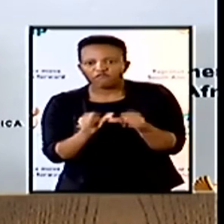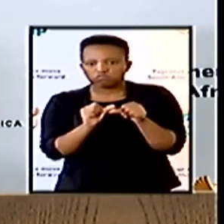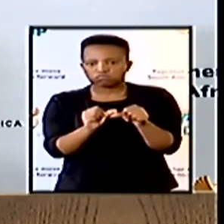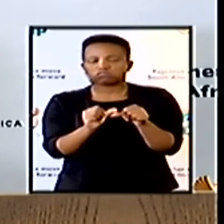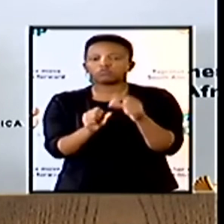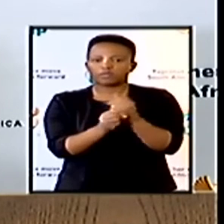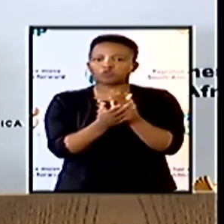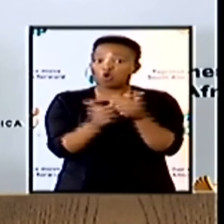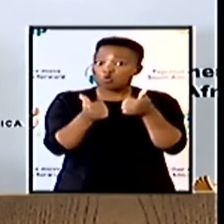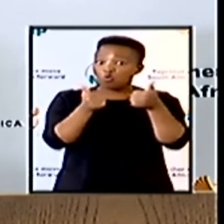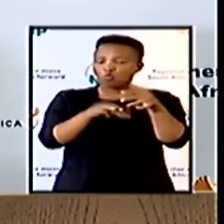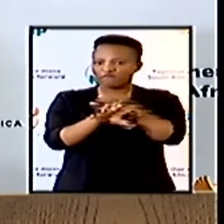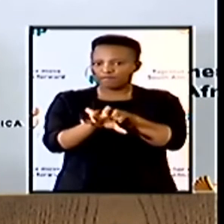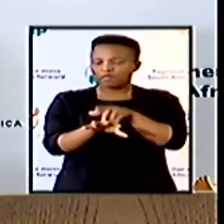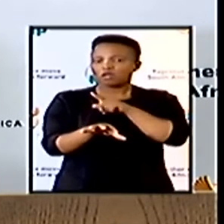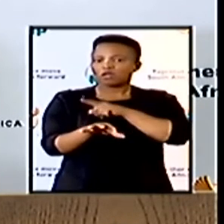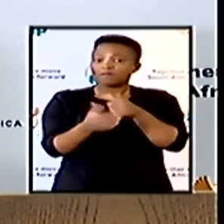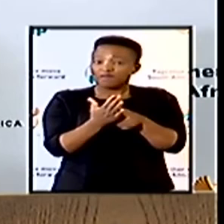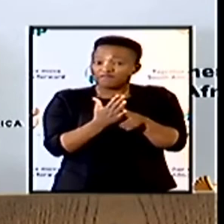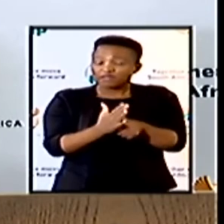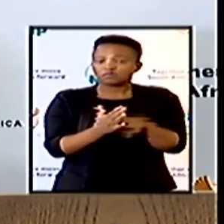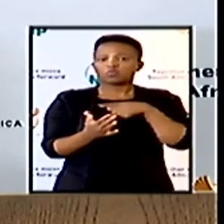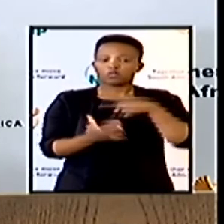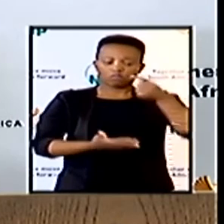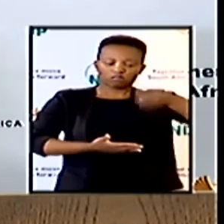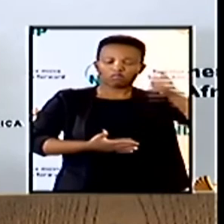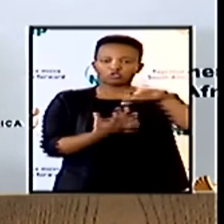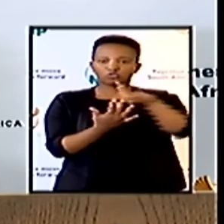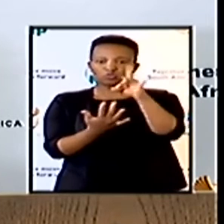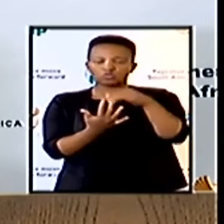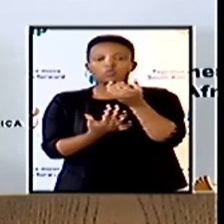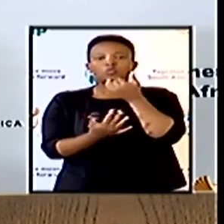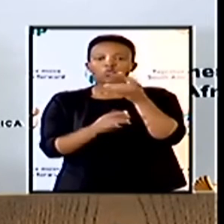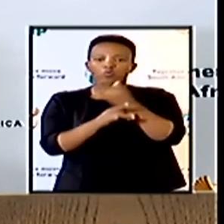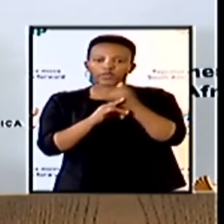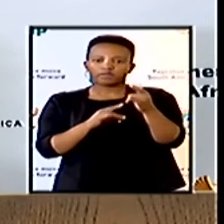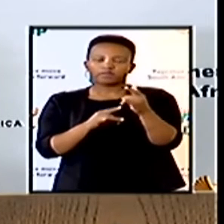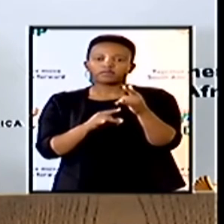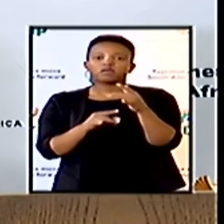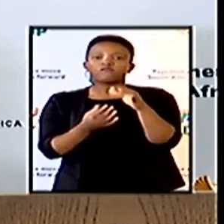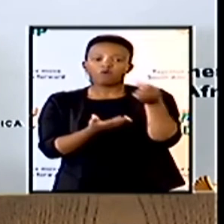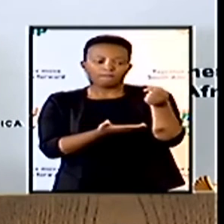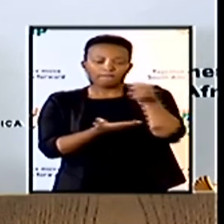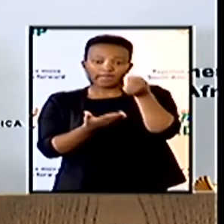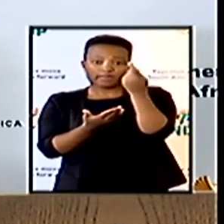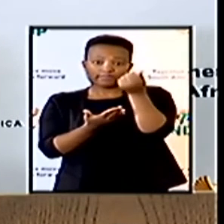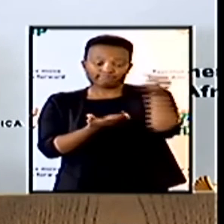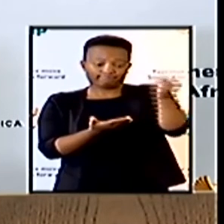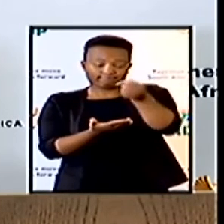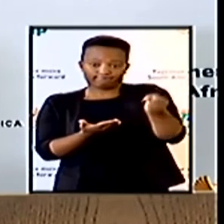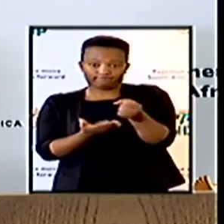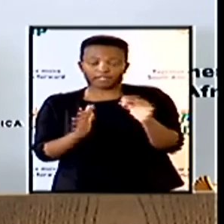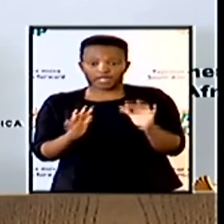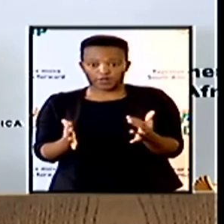emphasize that the adjudication will observe the following minimum qualifications for allocations. We will ensure